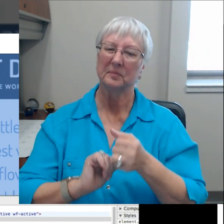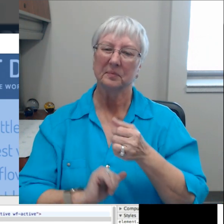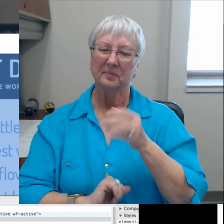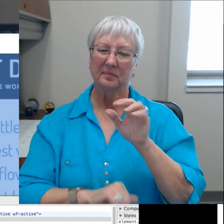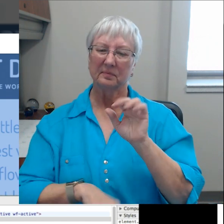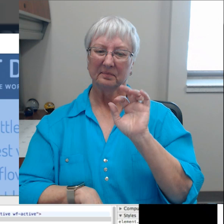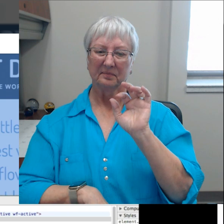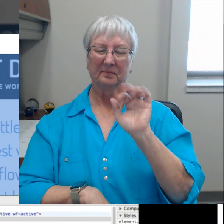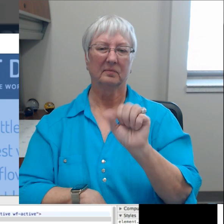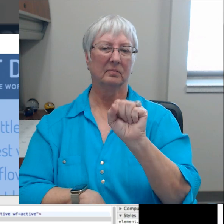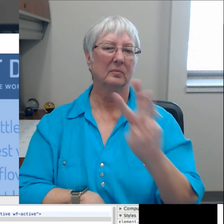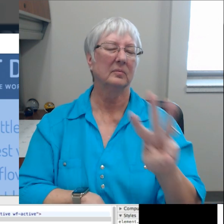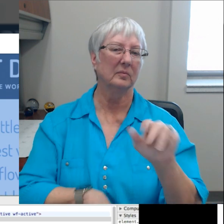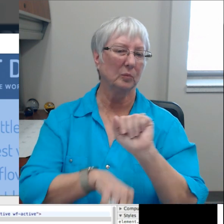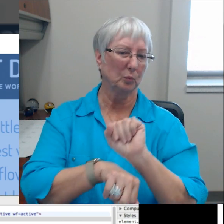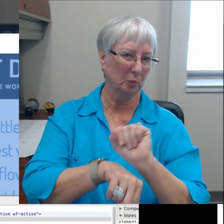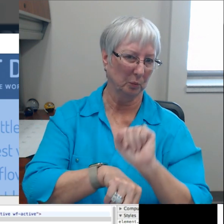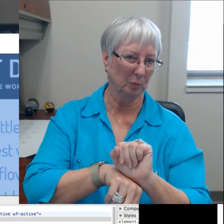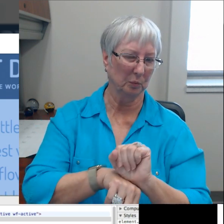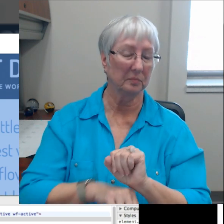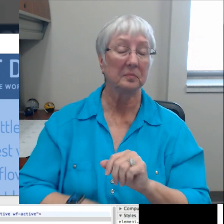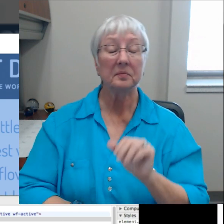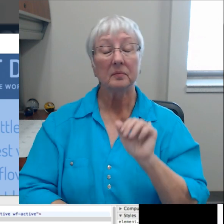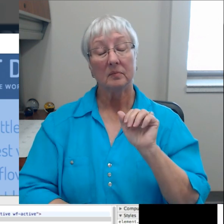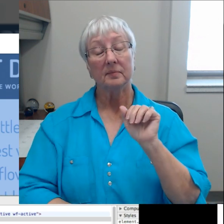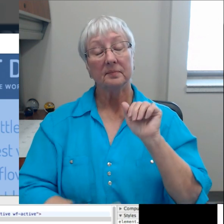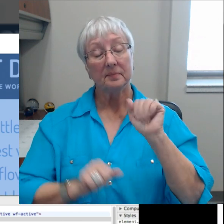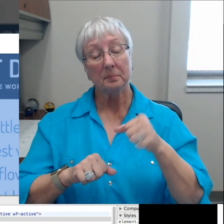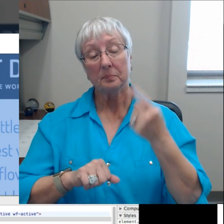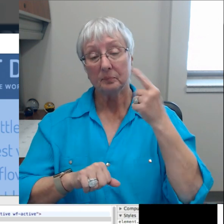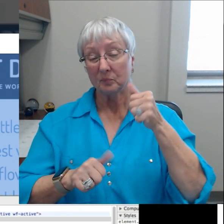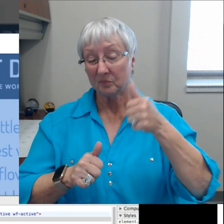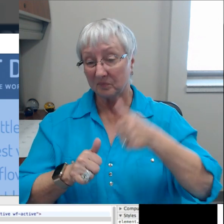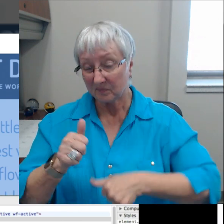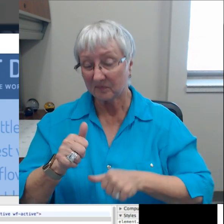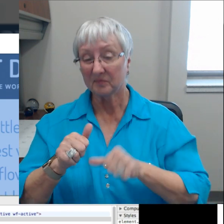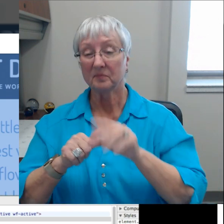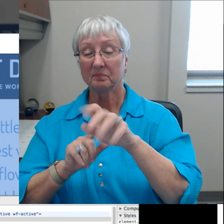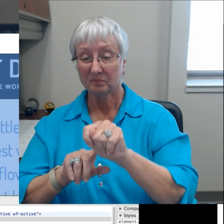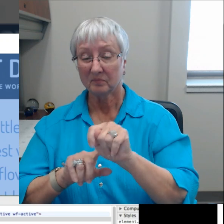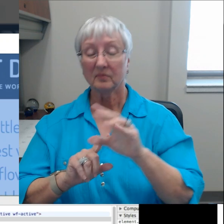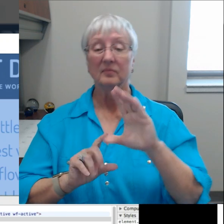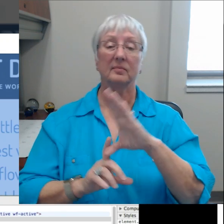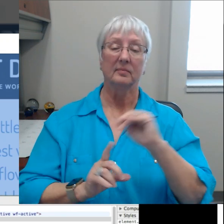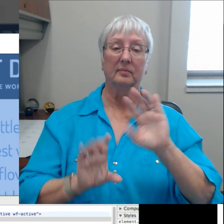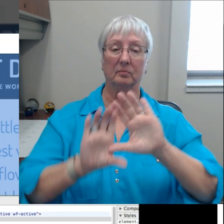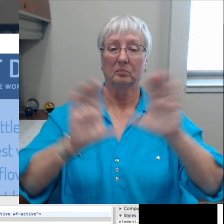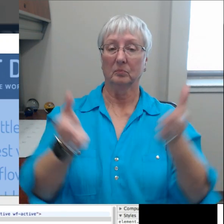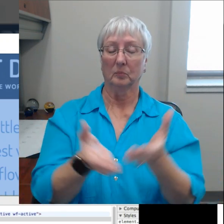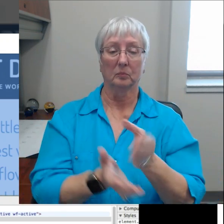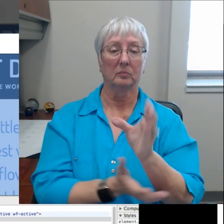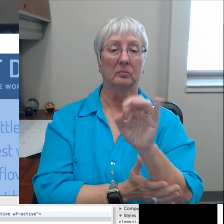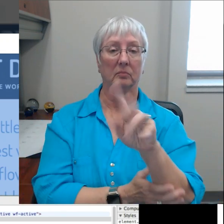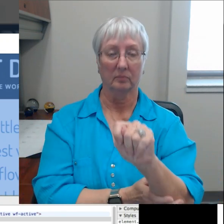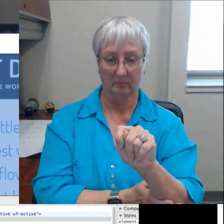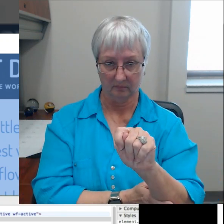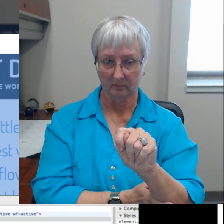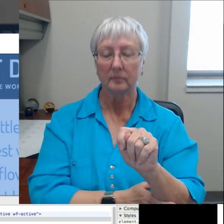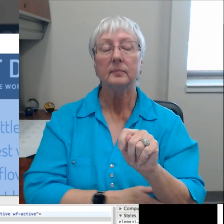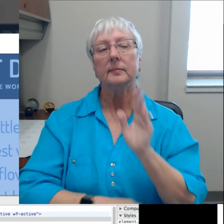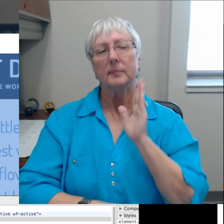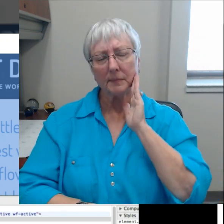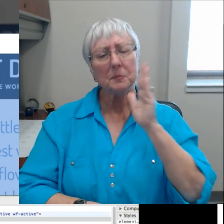level, giving you information on each individual font that you're trying to load, as well as the fonts overall. And also, there is a set point at which it will time